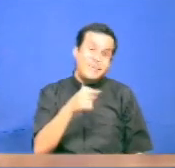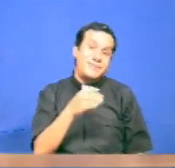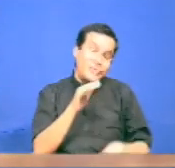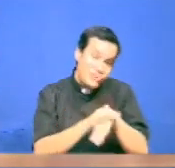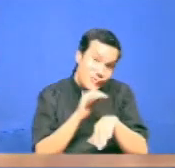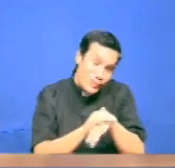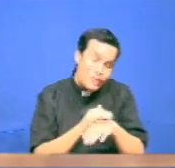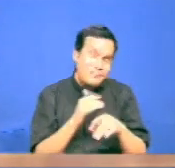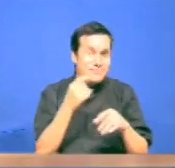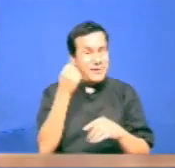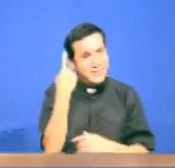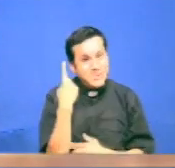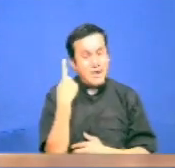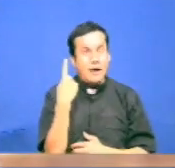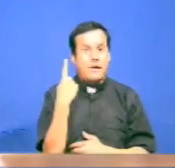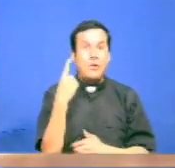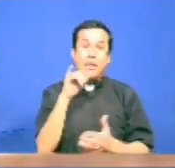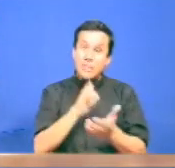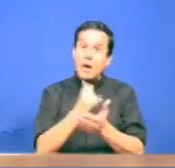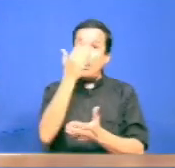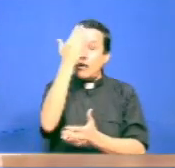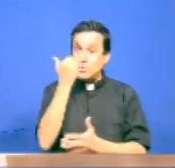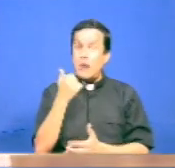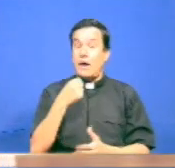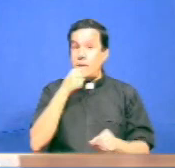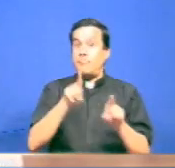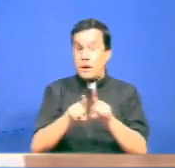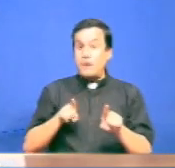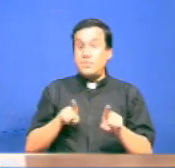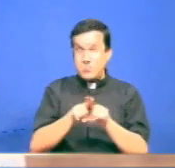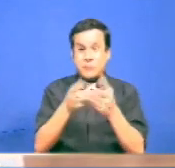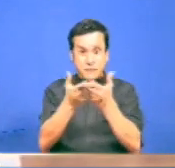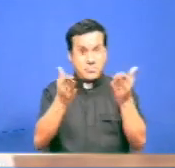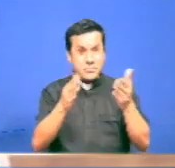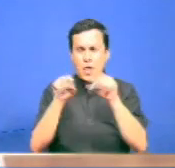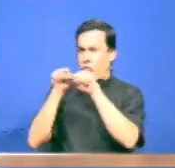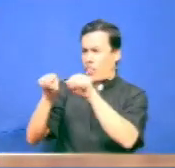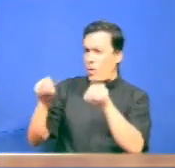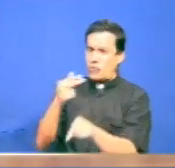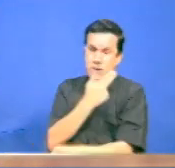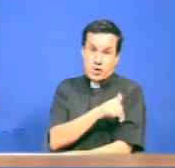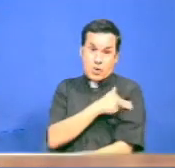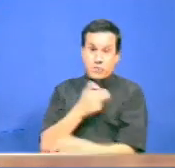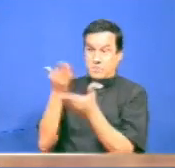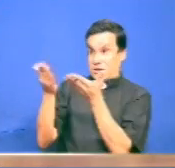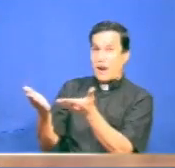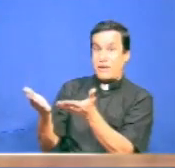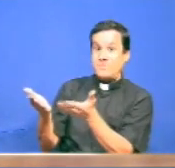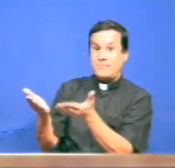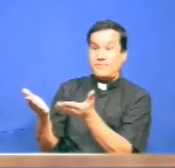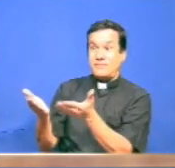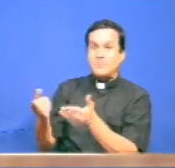dear brothers and sisters, na hasa ninyi mlawalala mahospitalini, tuko hapa, tukuwakumbuka,